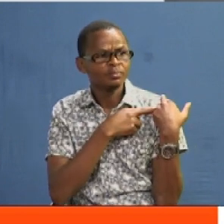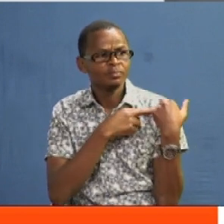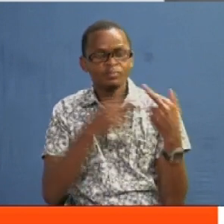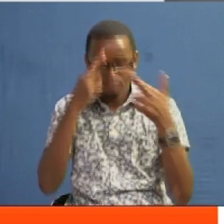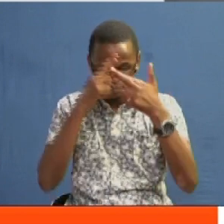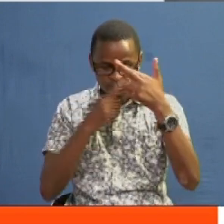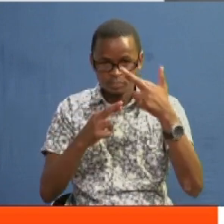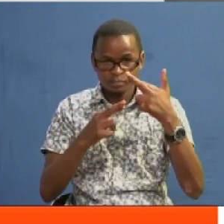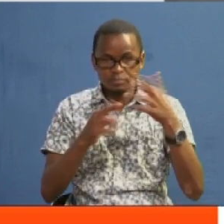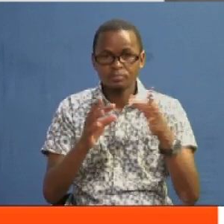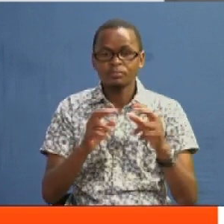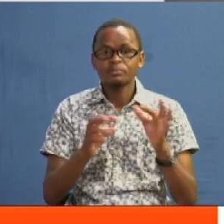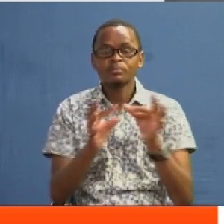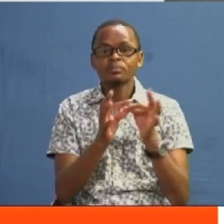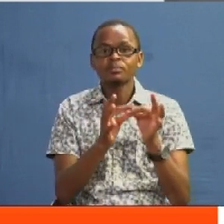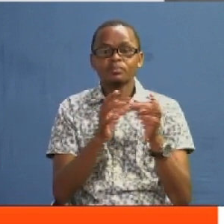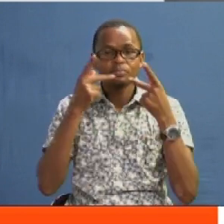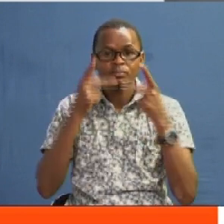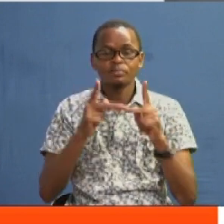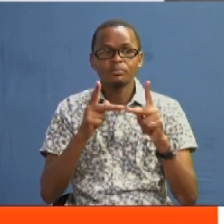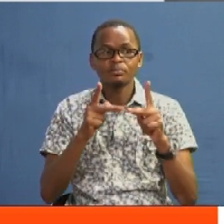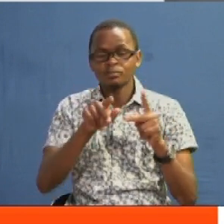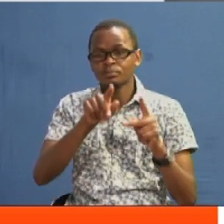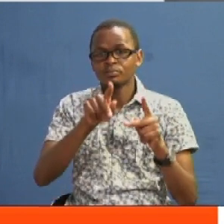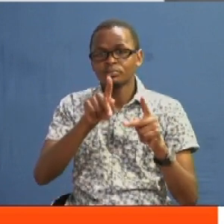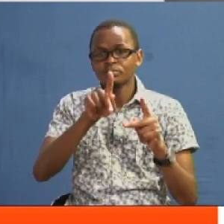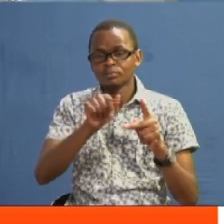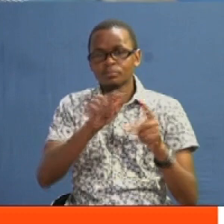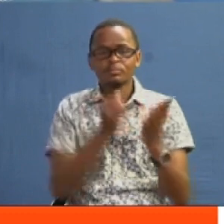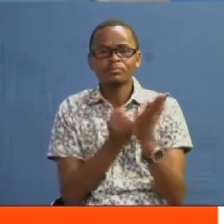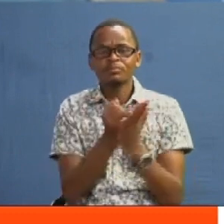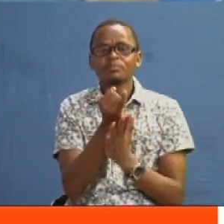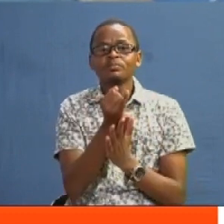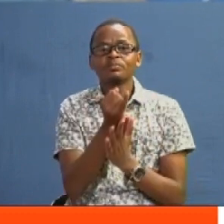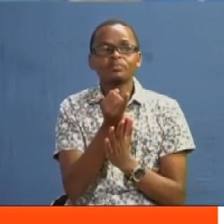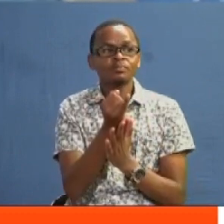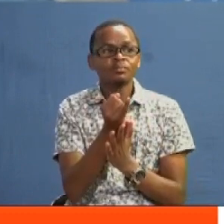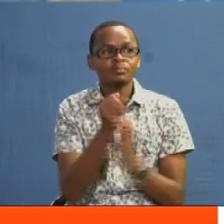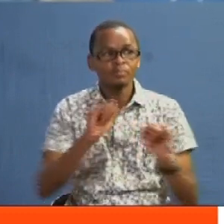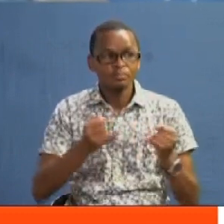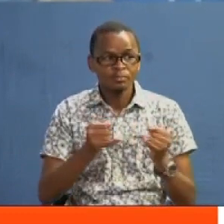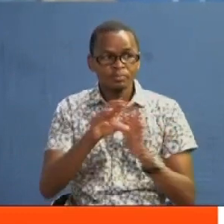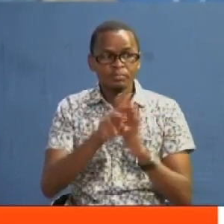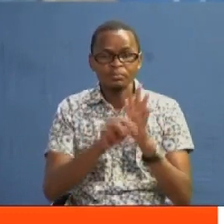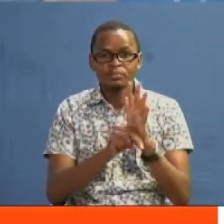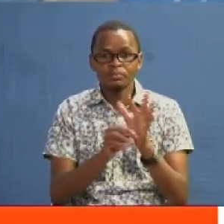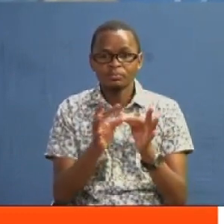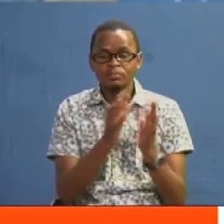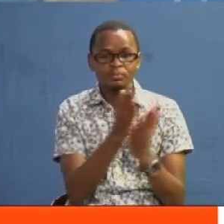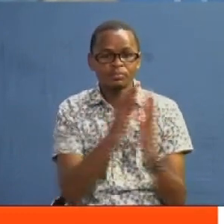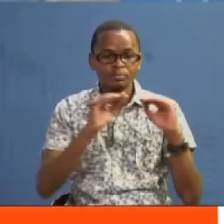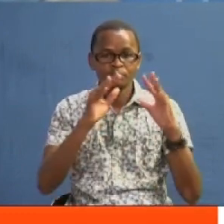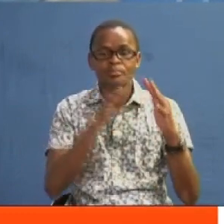respect, unity, peace, patriotism, and integrity. The new curriculum requires combined effort between teachers